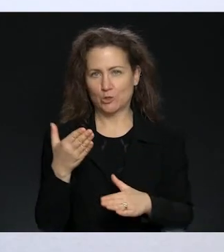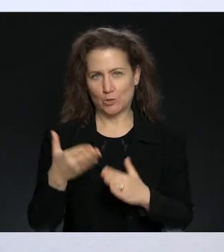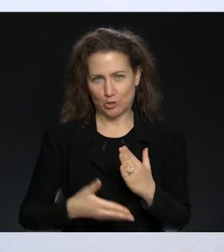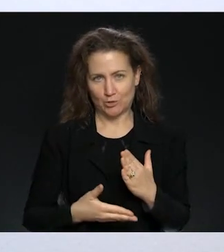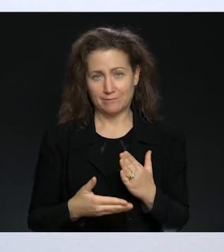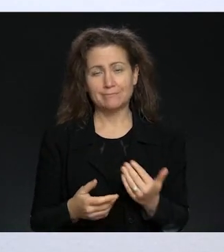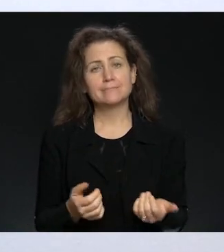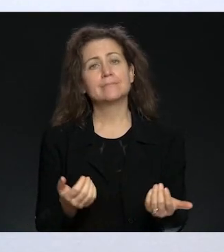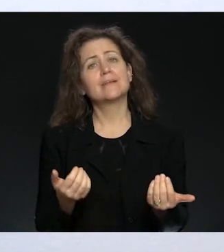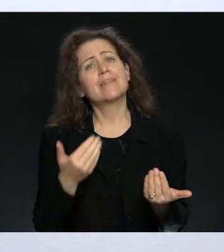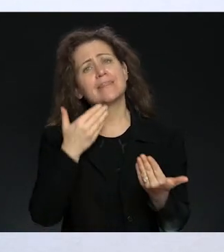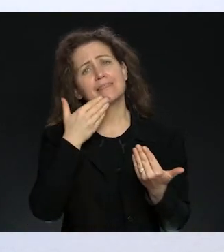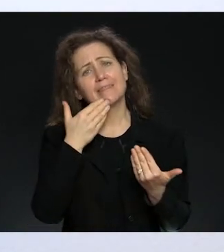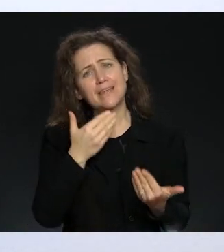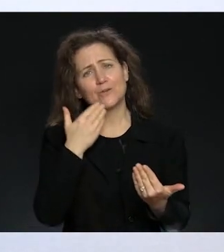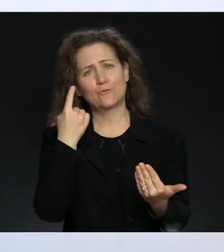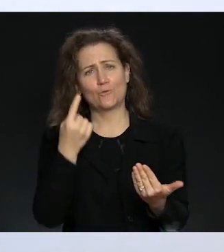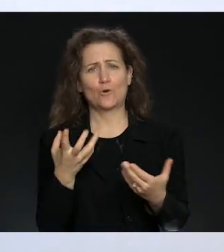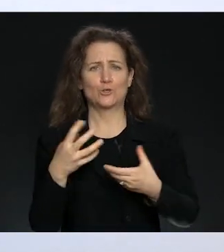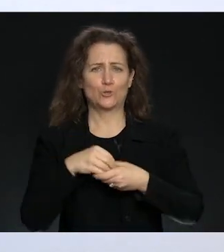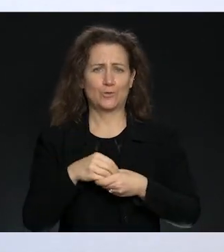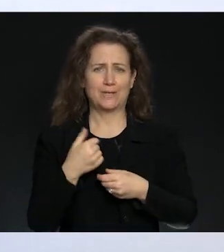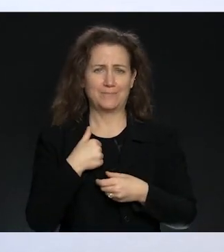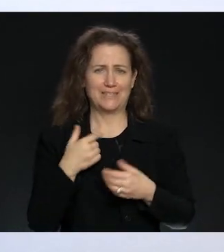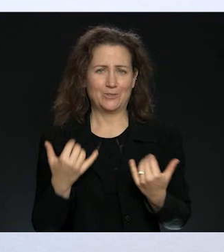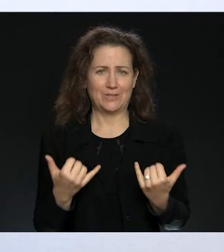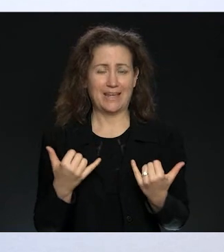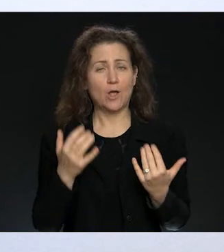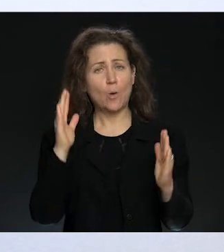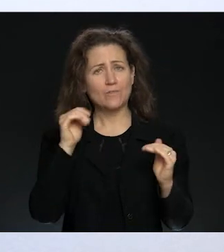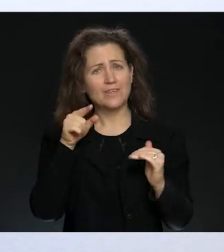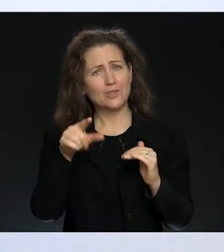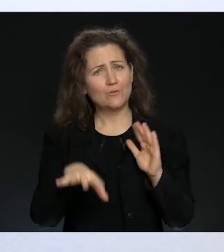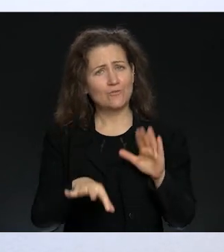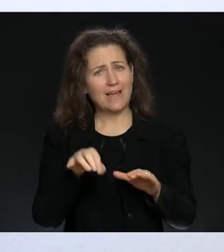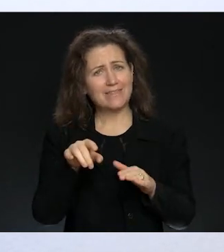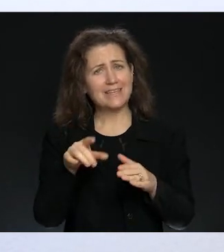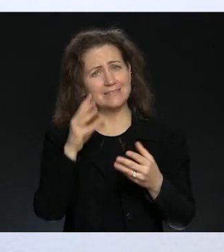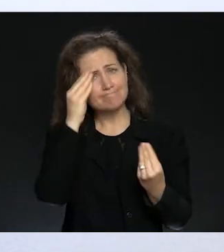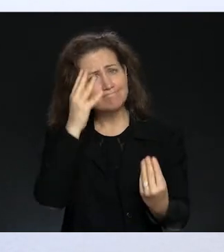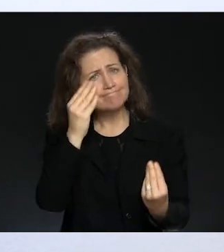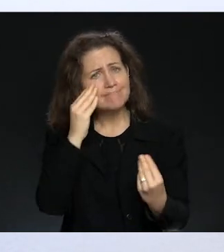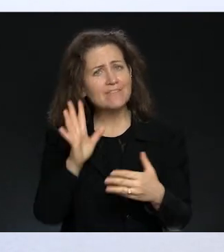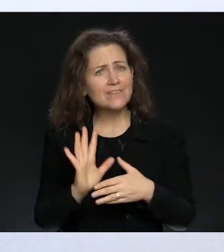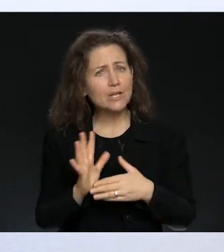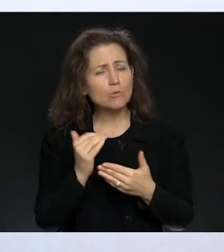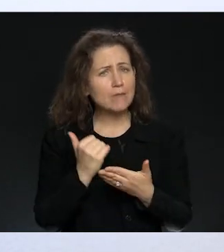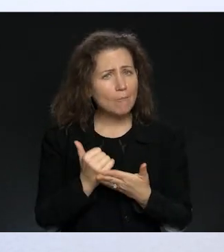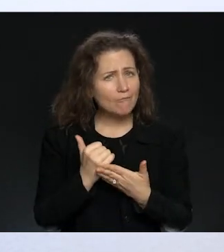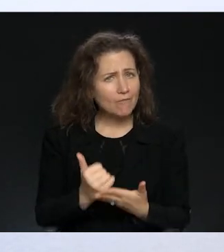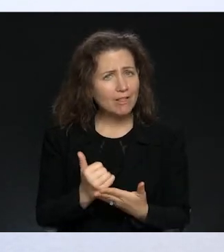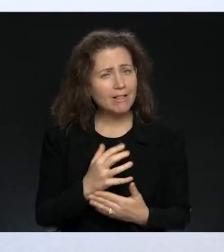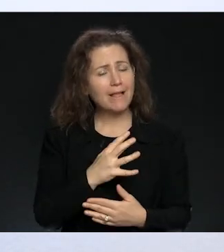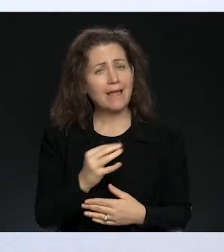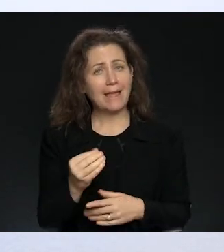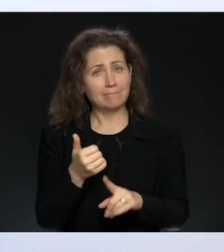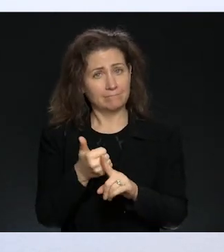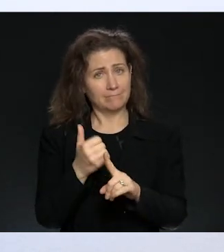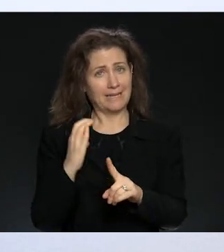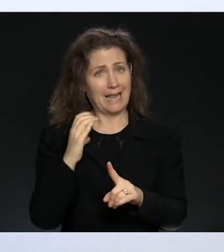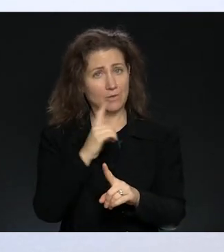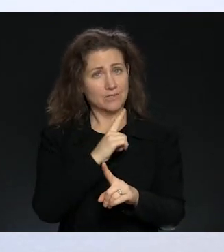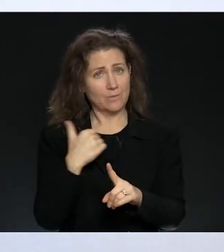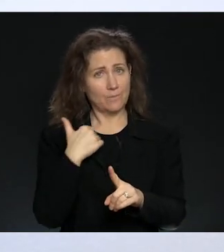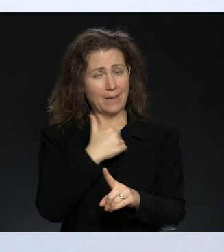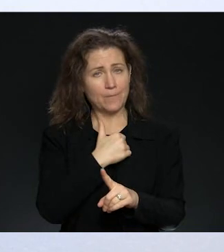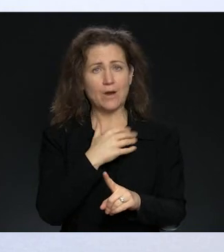Thank you for joining me today. Hopefully you find these informational videos helpful, and as a council member and